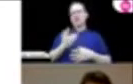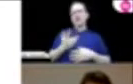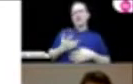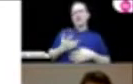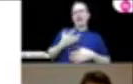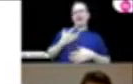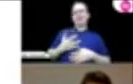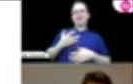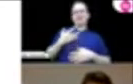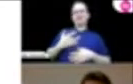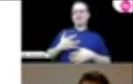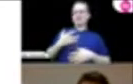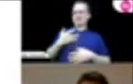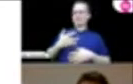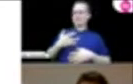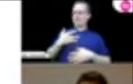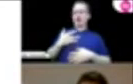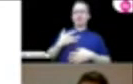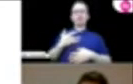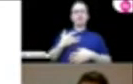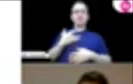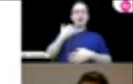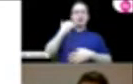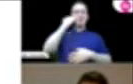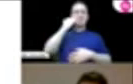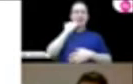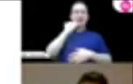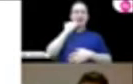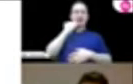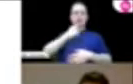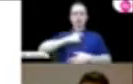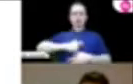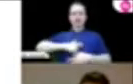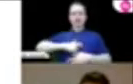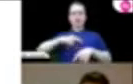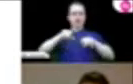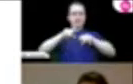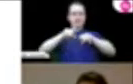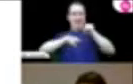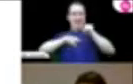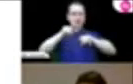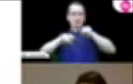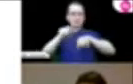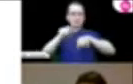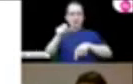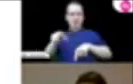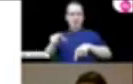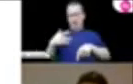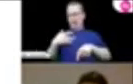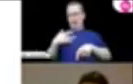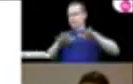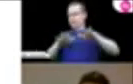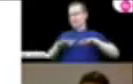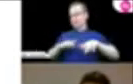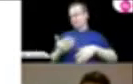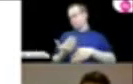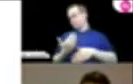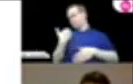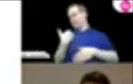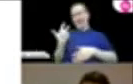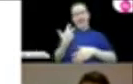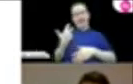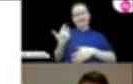of some black gender variant people who lived in Britain in the 1800s and then the